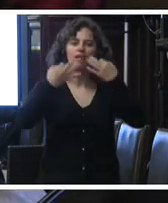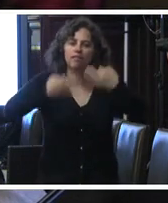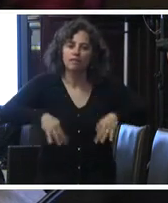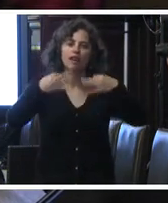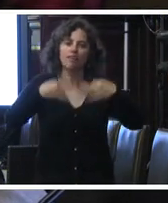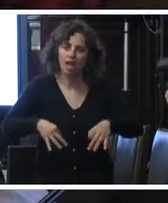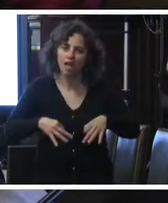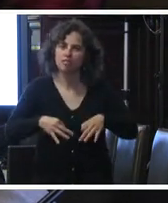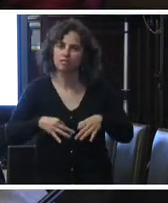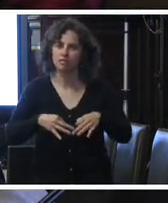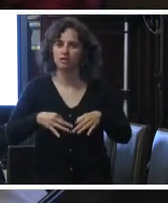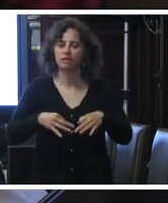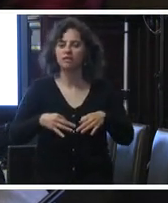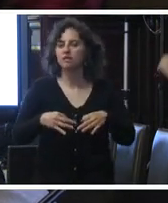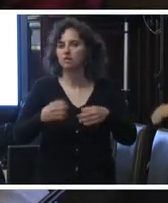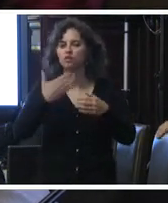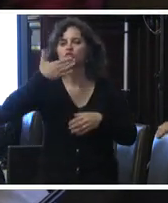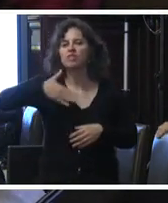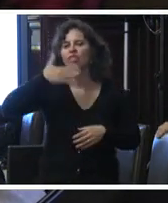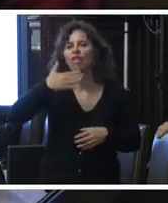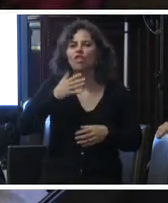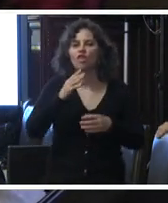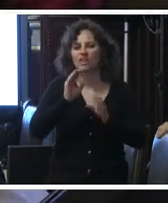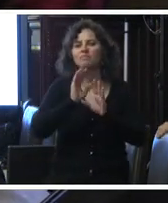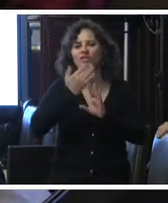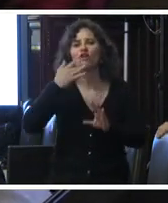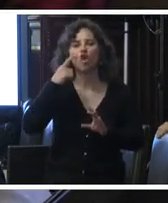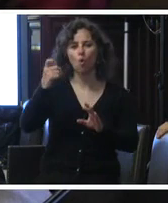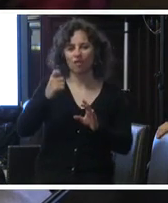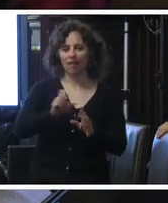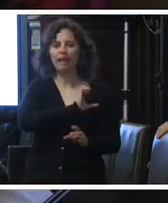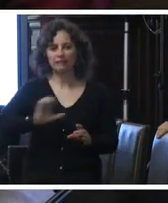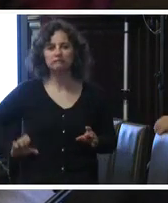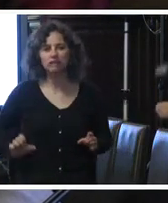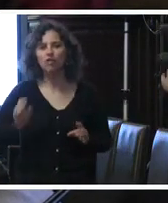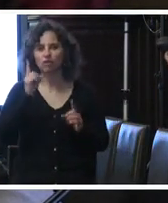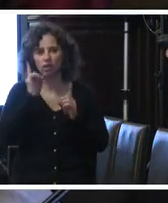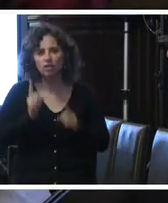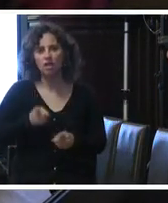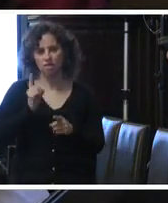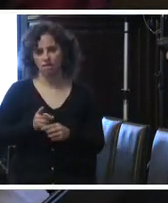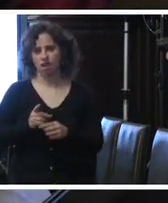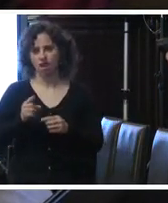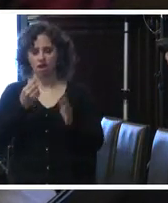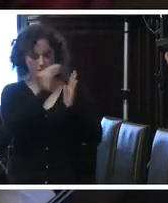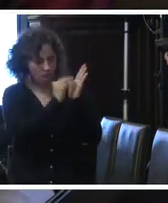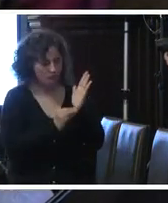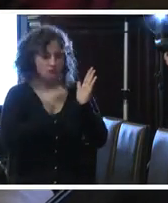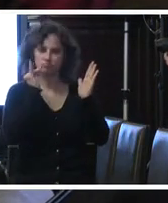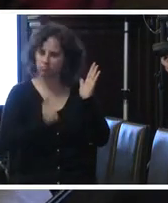point about the state must produce data and involve itself in research. In fact, the state